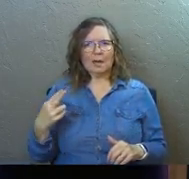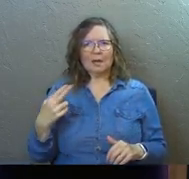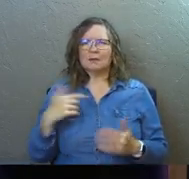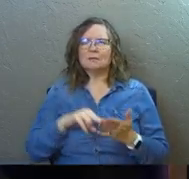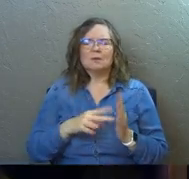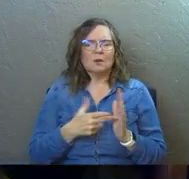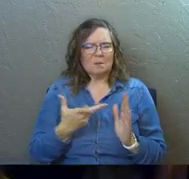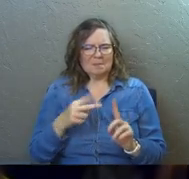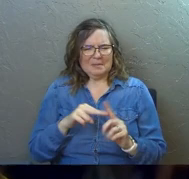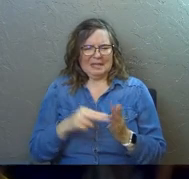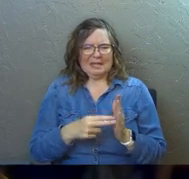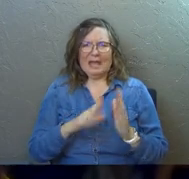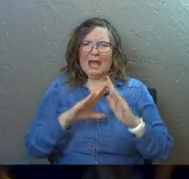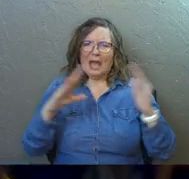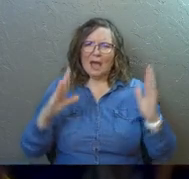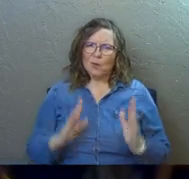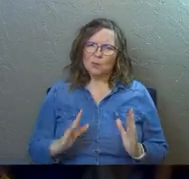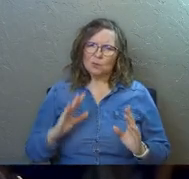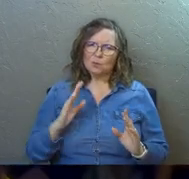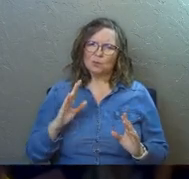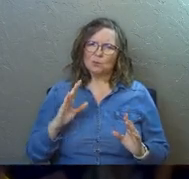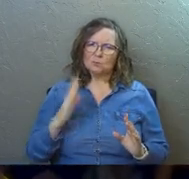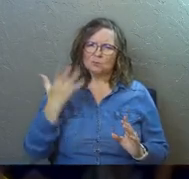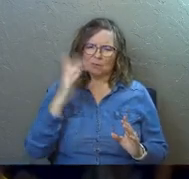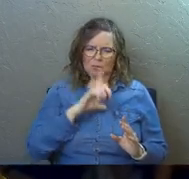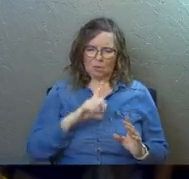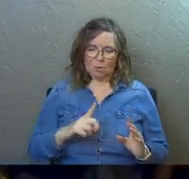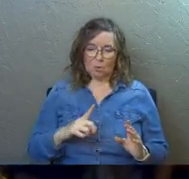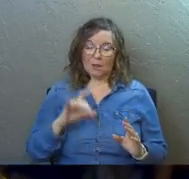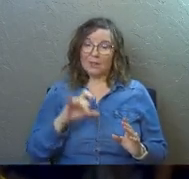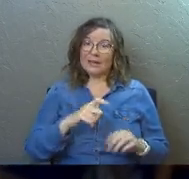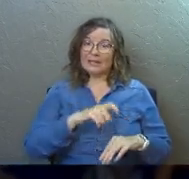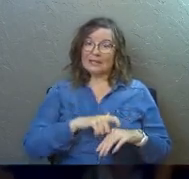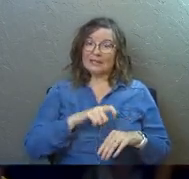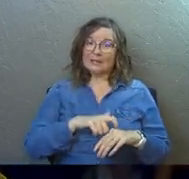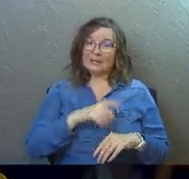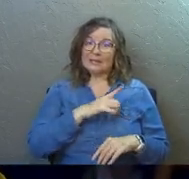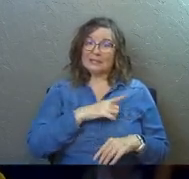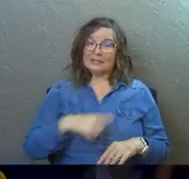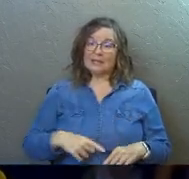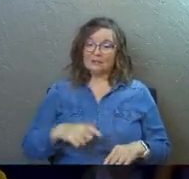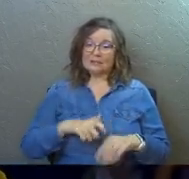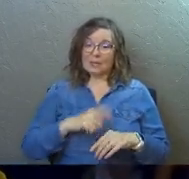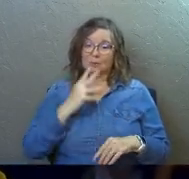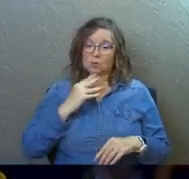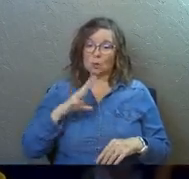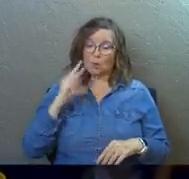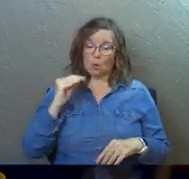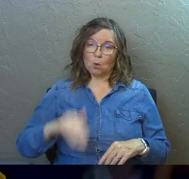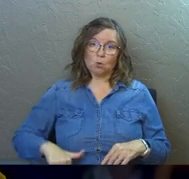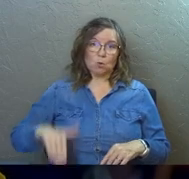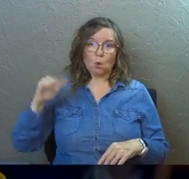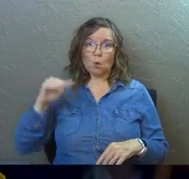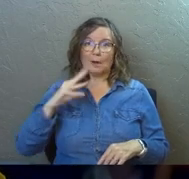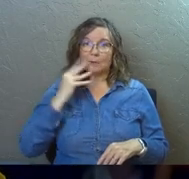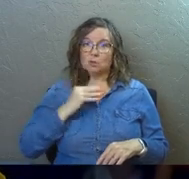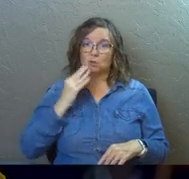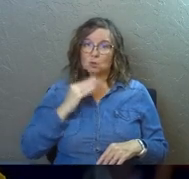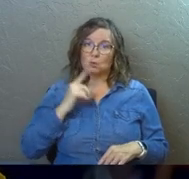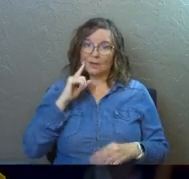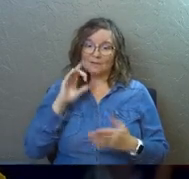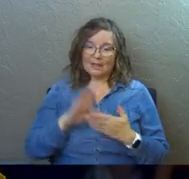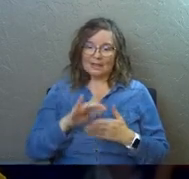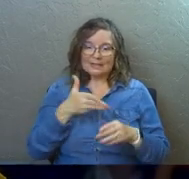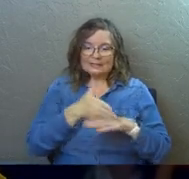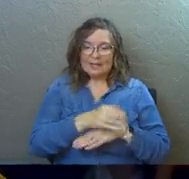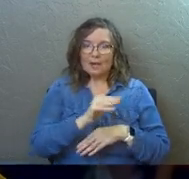is the house of Yahweh? The house of Yahweh in David's time as a Jewish boy growing up in the Jewish faith, right? It's like